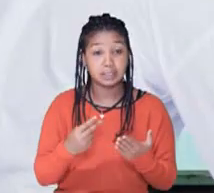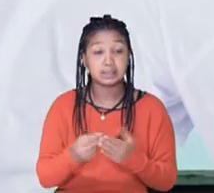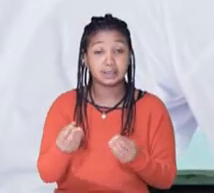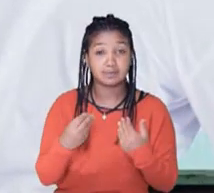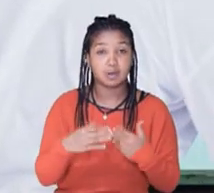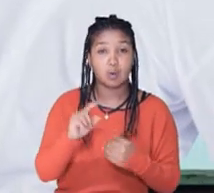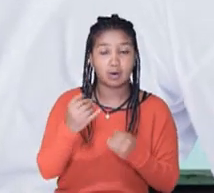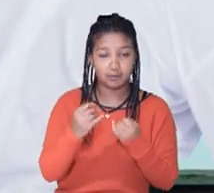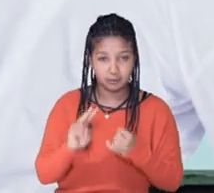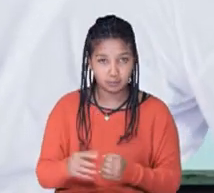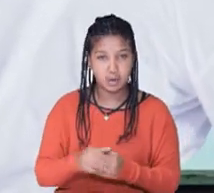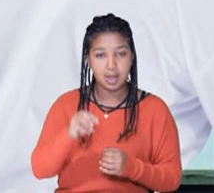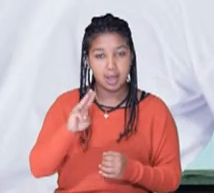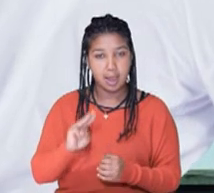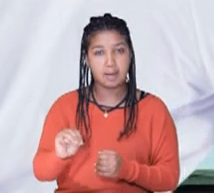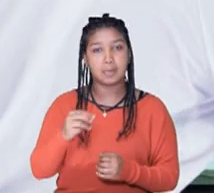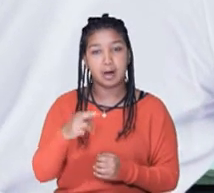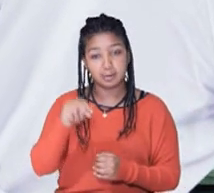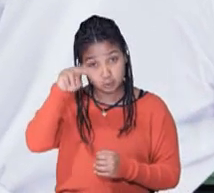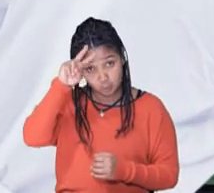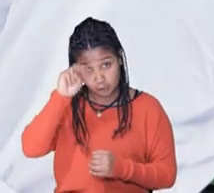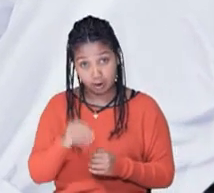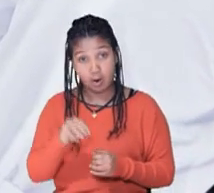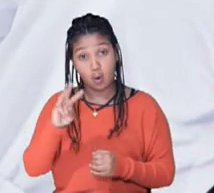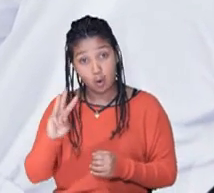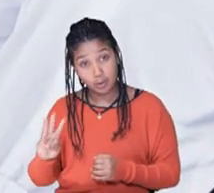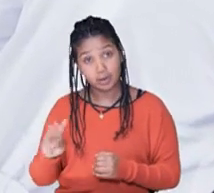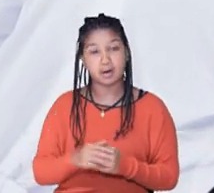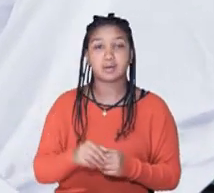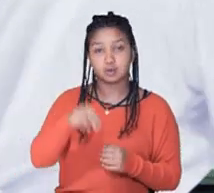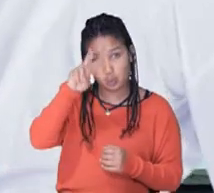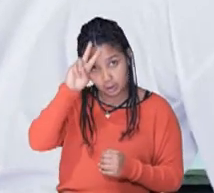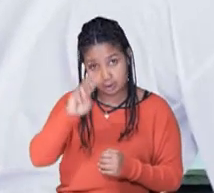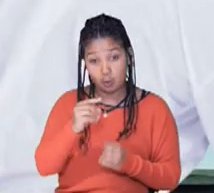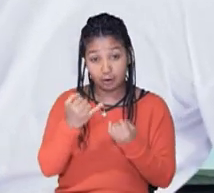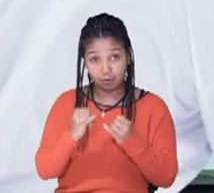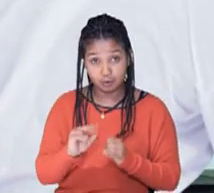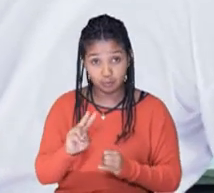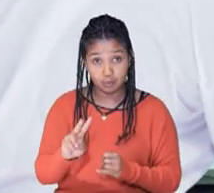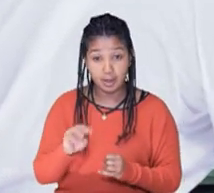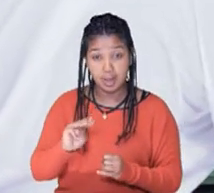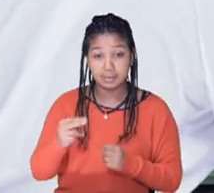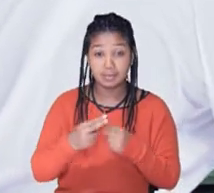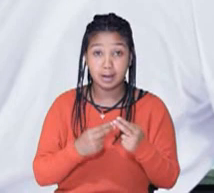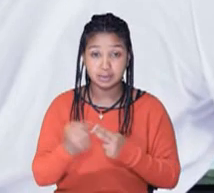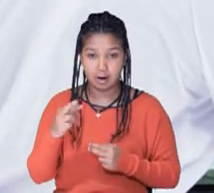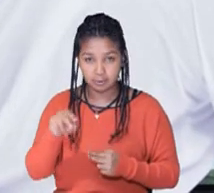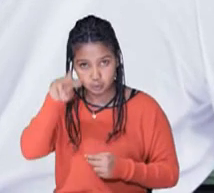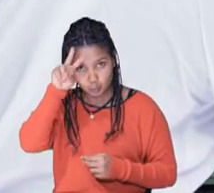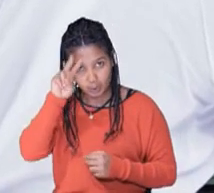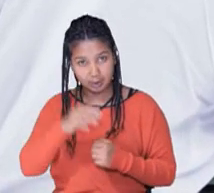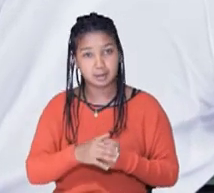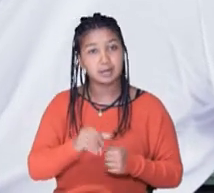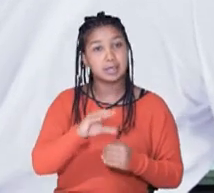this gives us 1 over 2 m r squared omega squared. 1 over 2 m times r